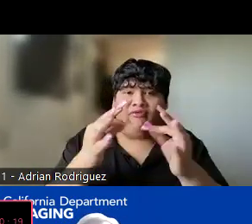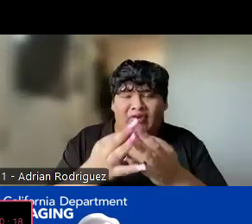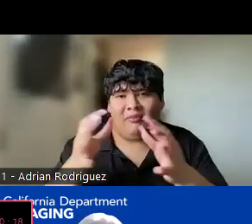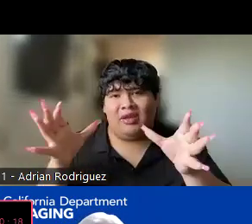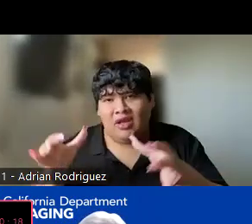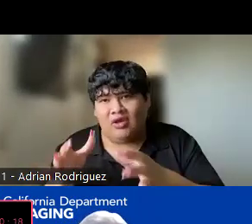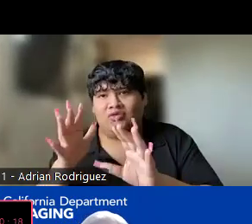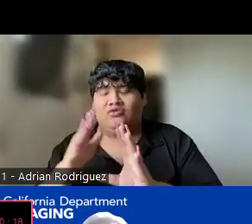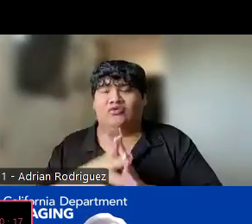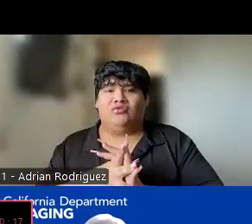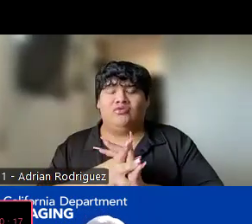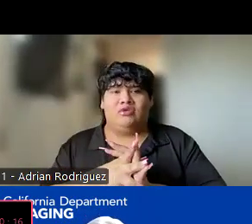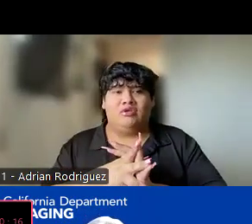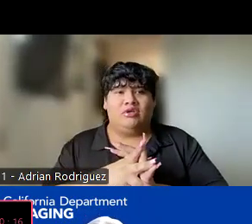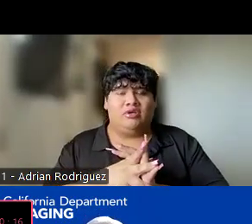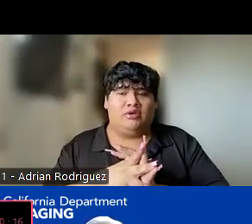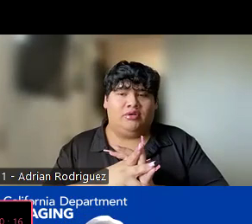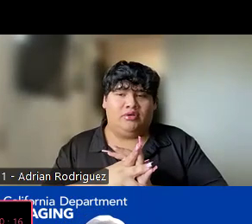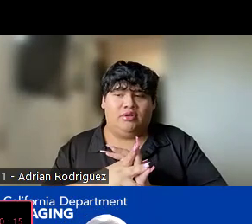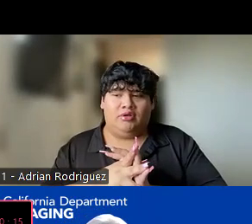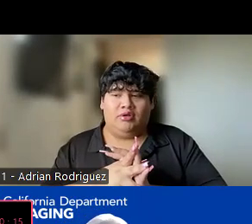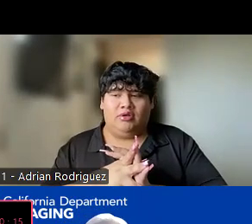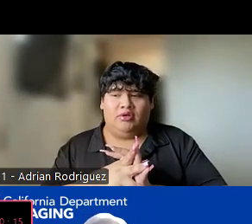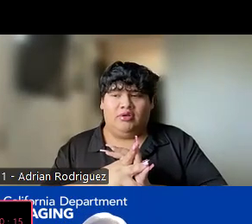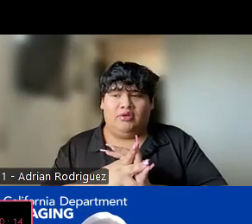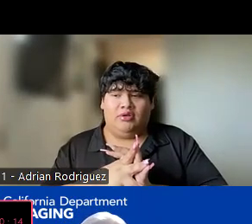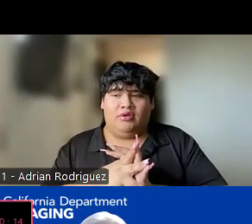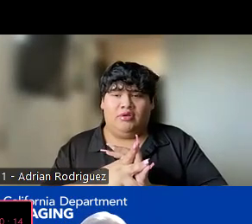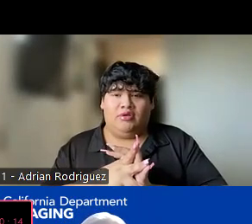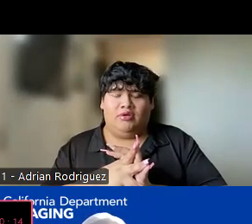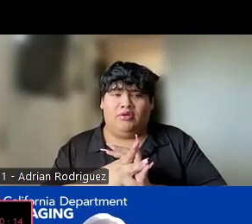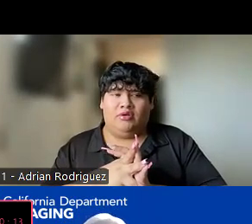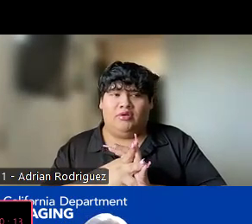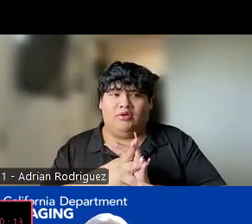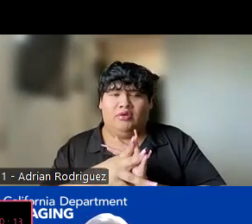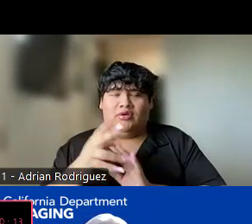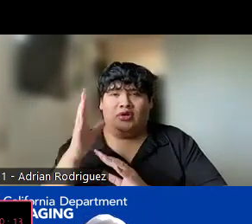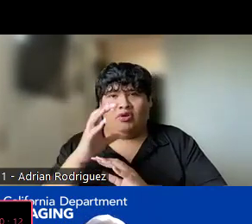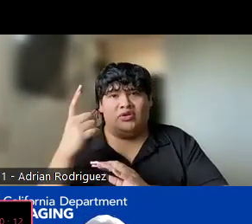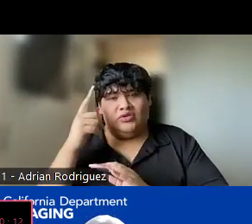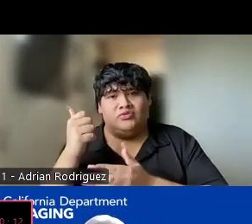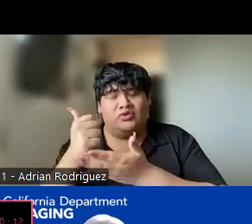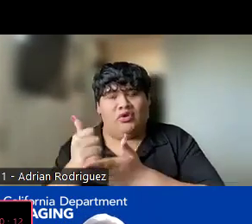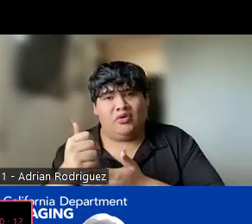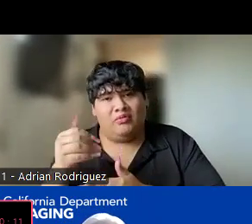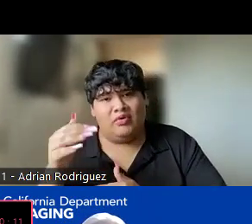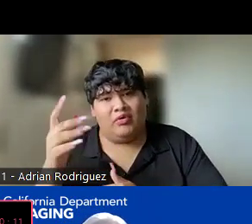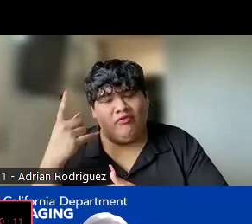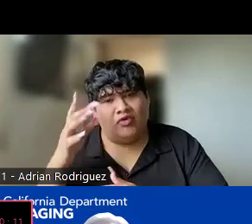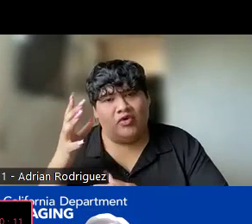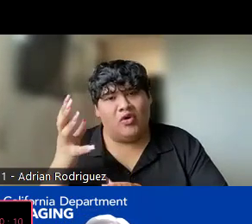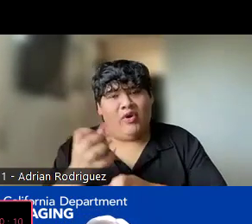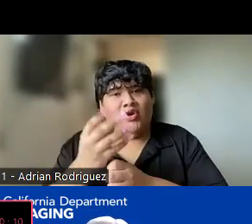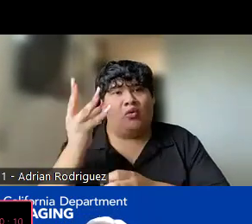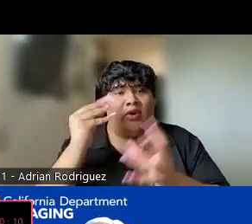started creating family council at the facility. We're looking to work with the ombudsman on raising awareness of